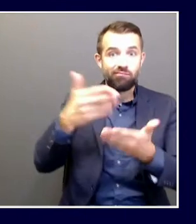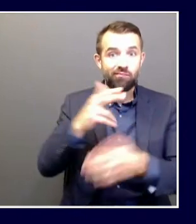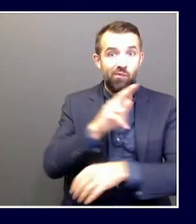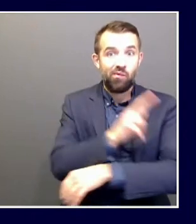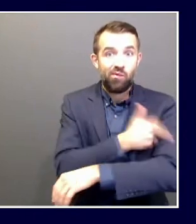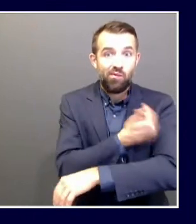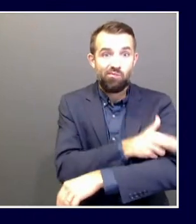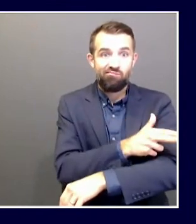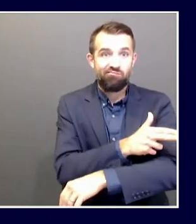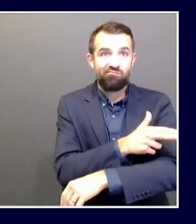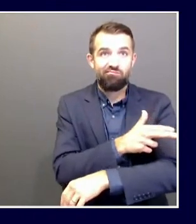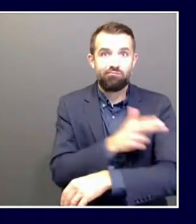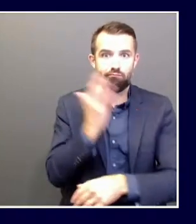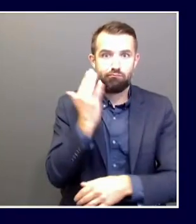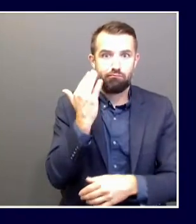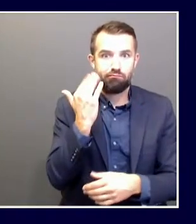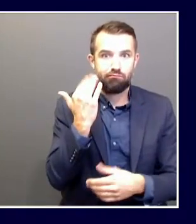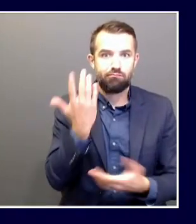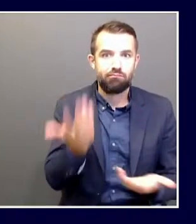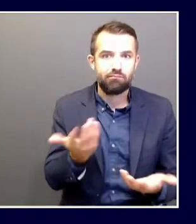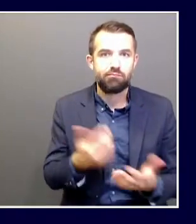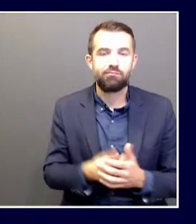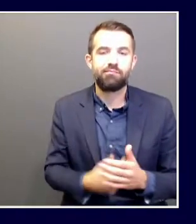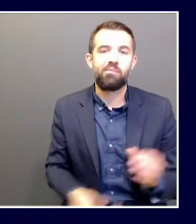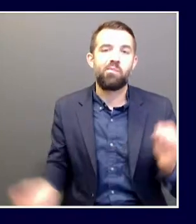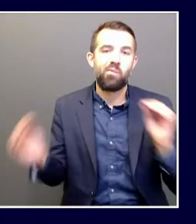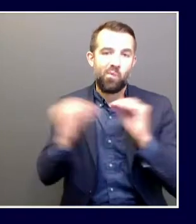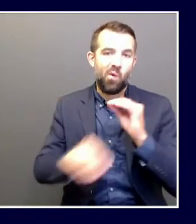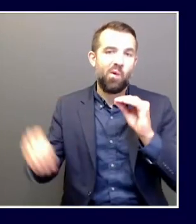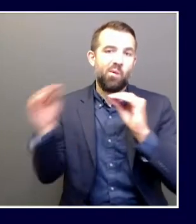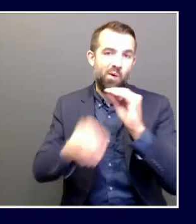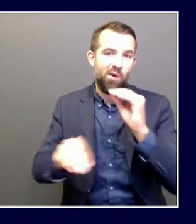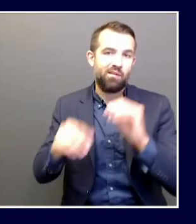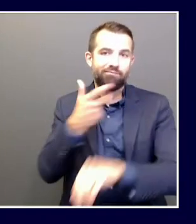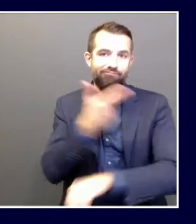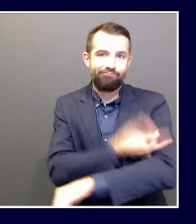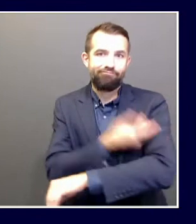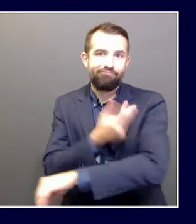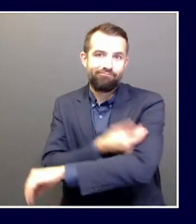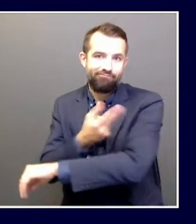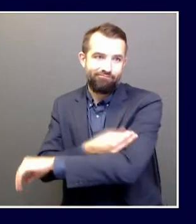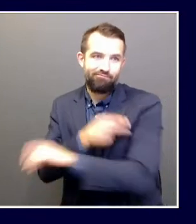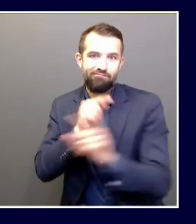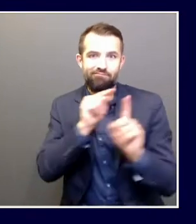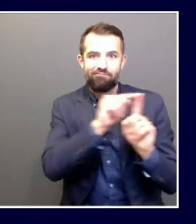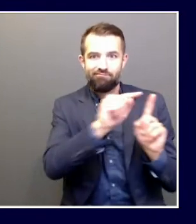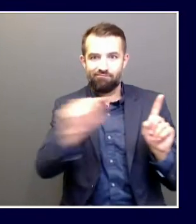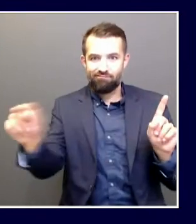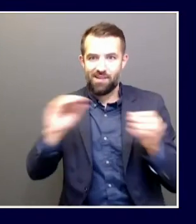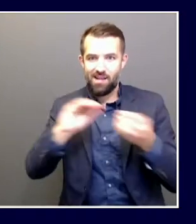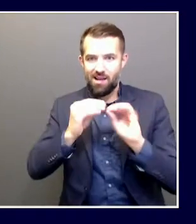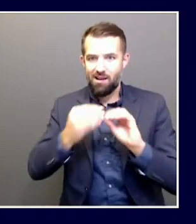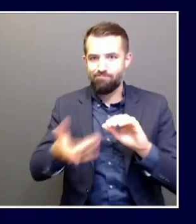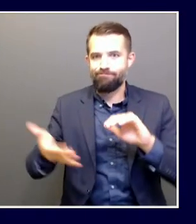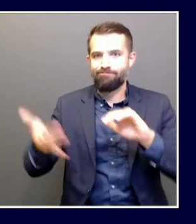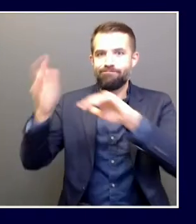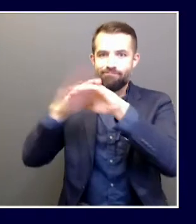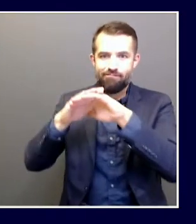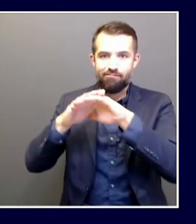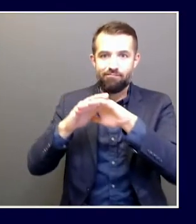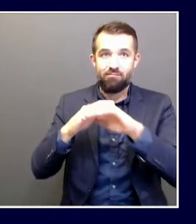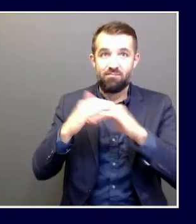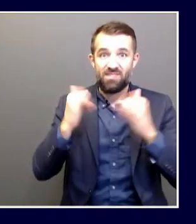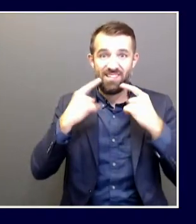people and less the fact that the vaccine is losing its effectiveness. It has lost a little bit, but it's more the math rather than